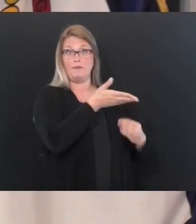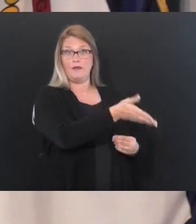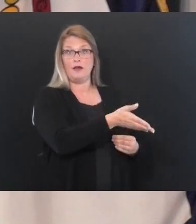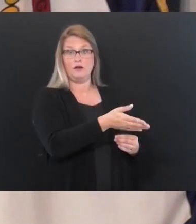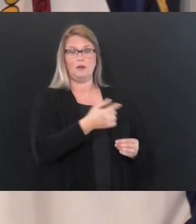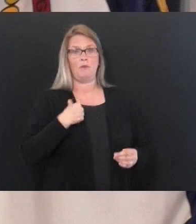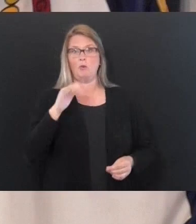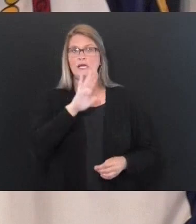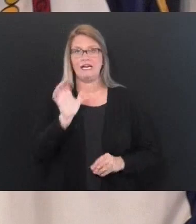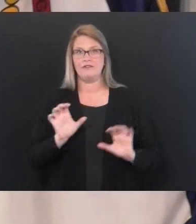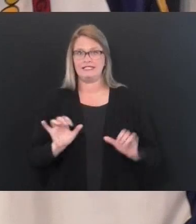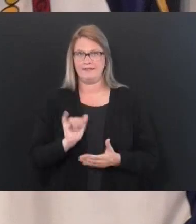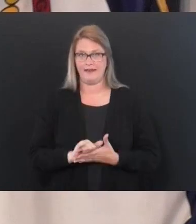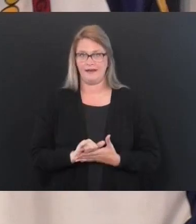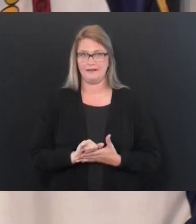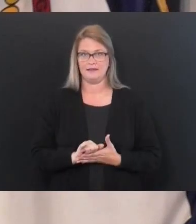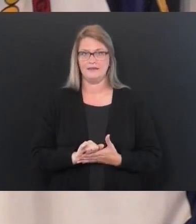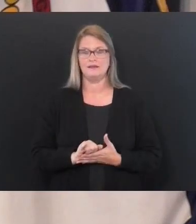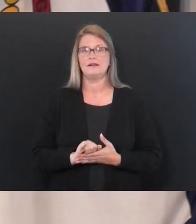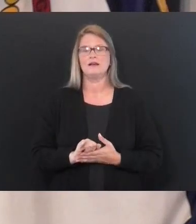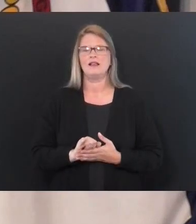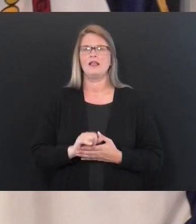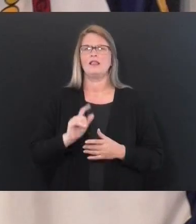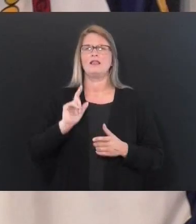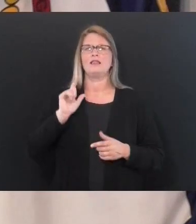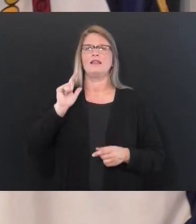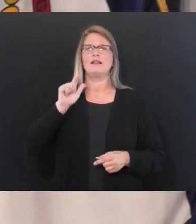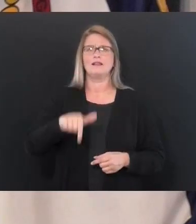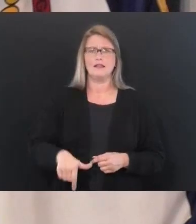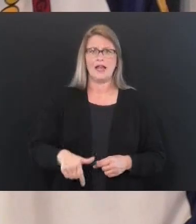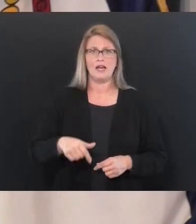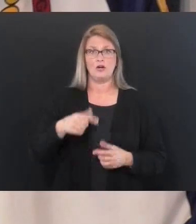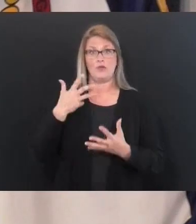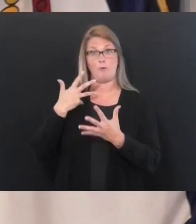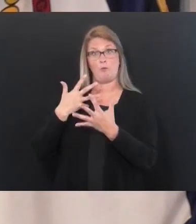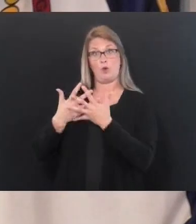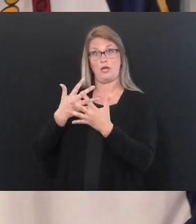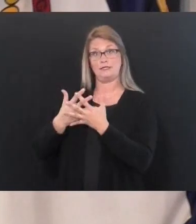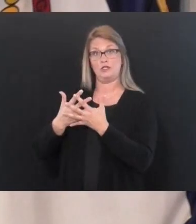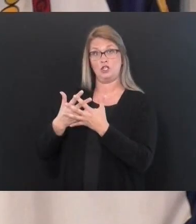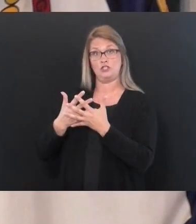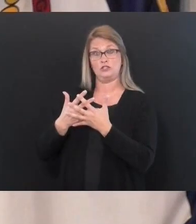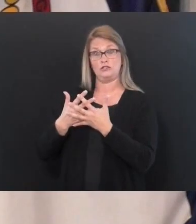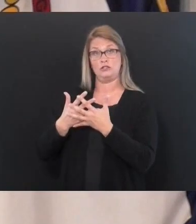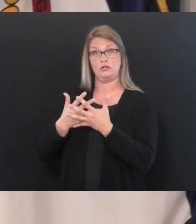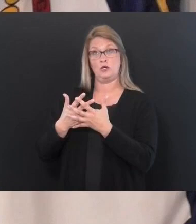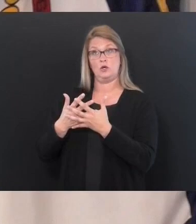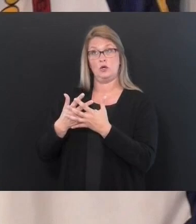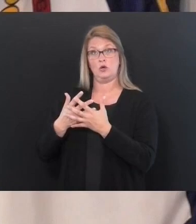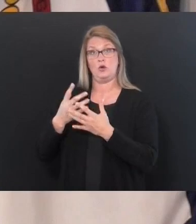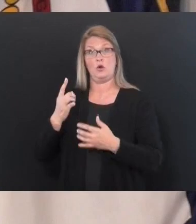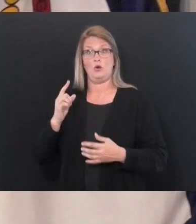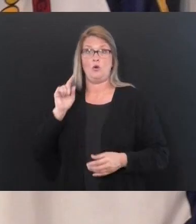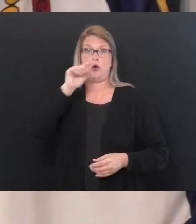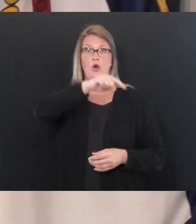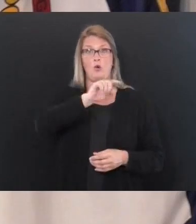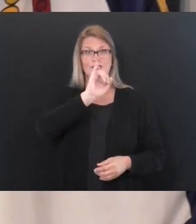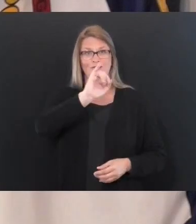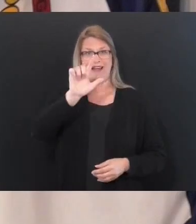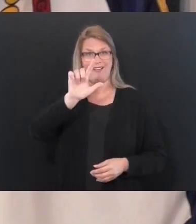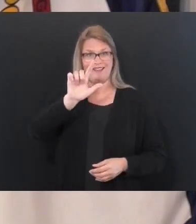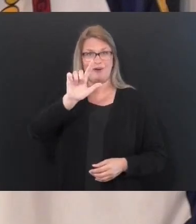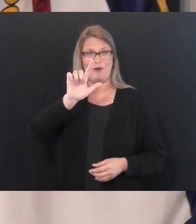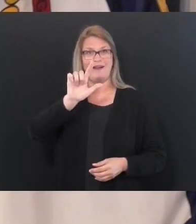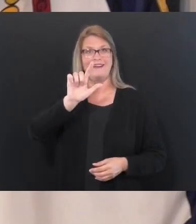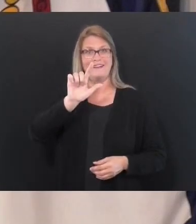it. And then there was a time where there were prisoners at Gitmo that were coming, I think, to Illinois. and there was a whole